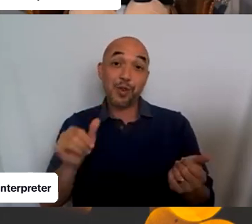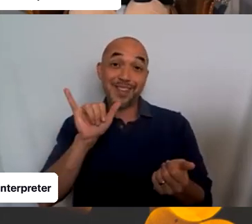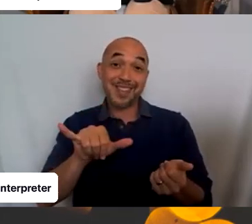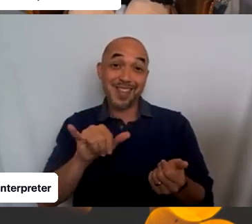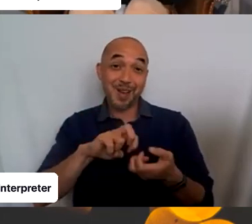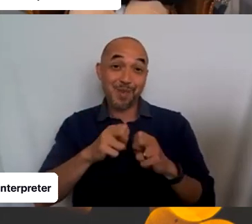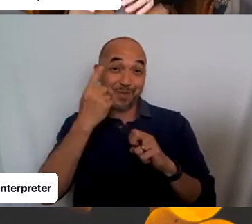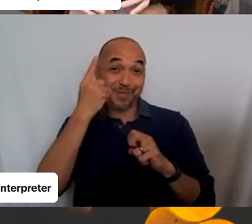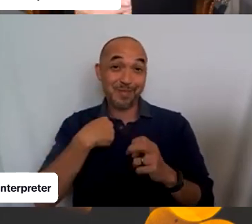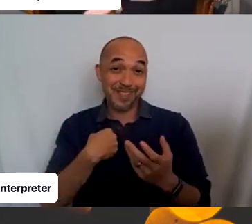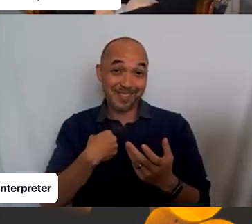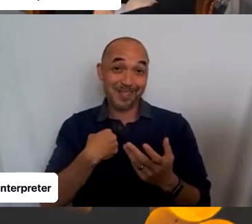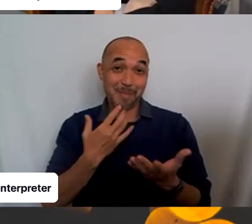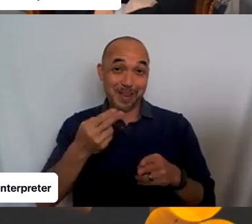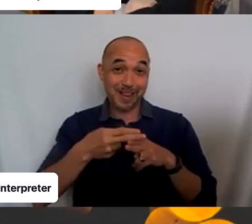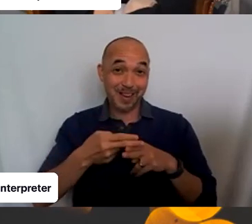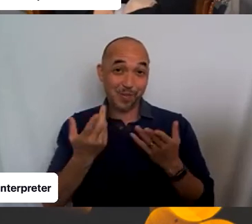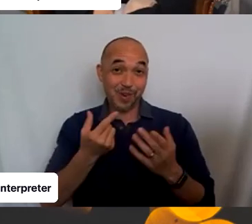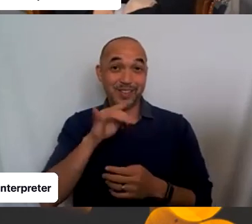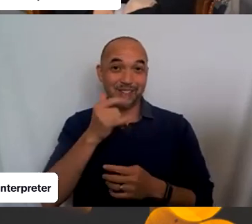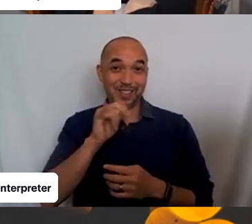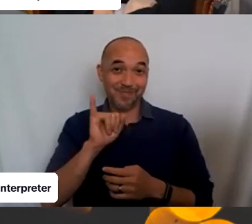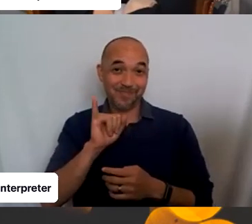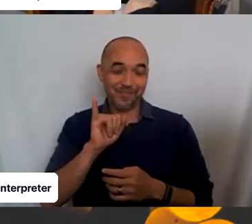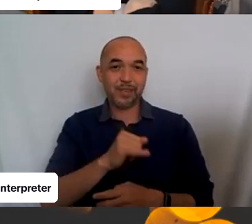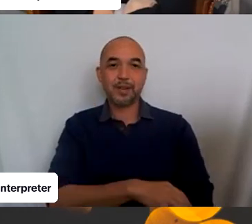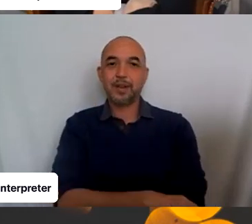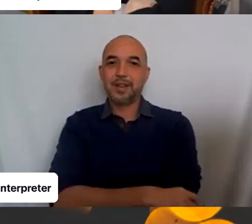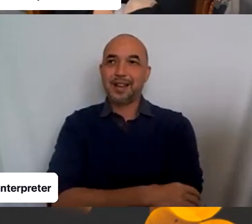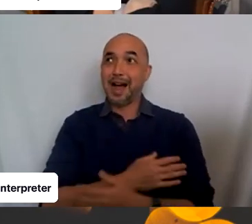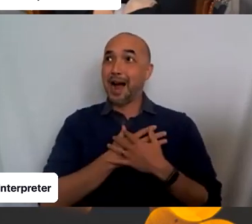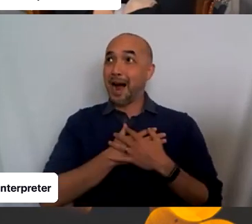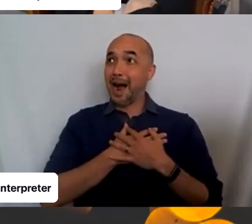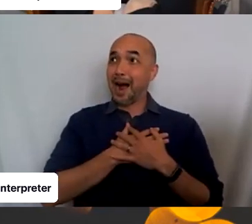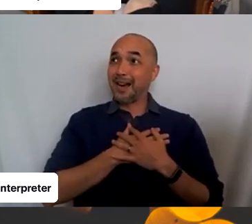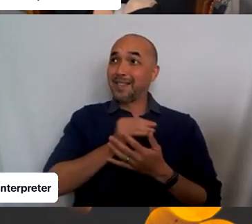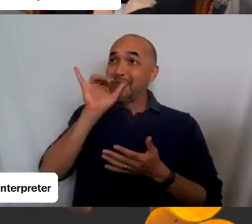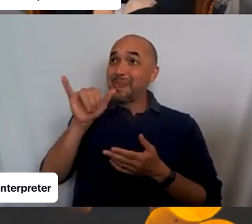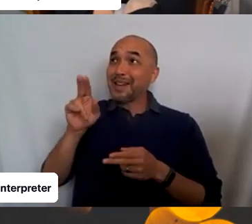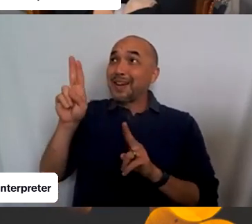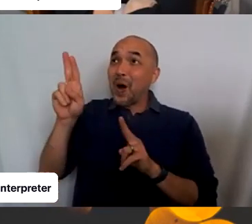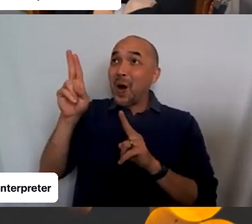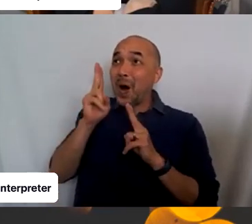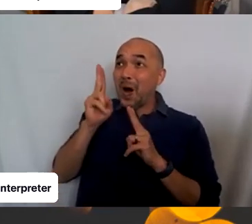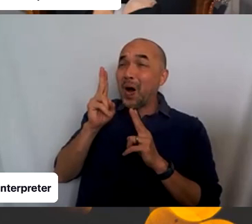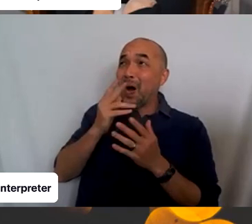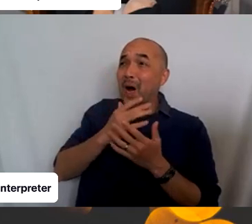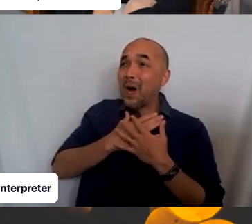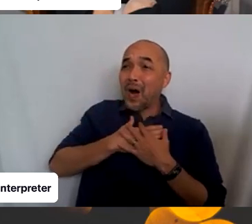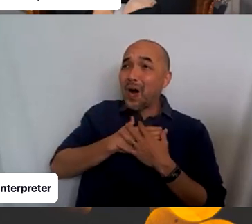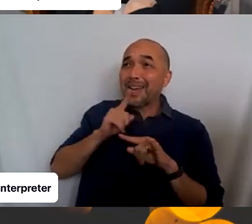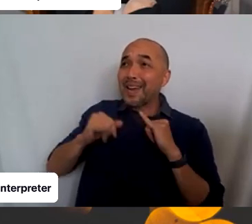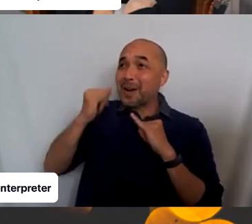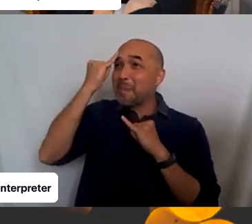me. Well, that is, I think, probably the highest honor I could possibly imagine. So thank you so